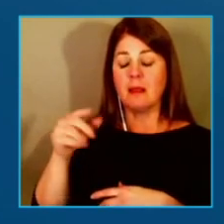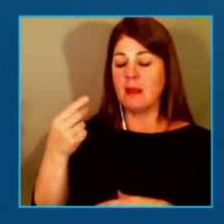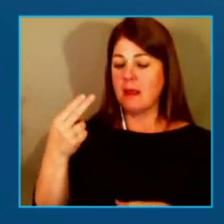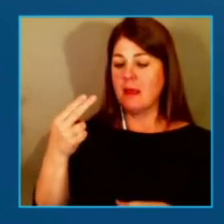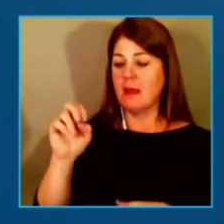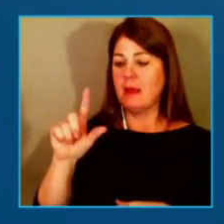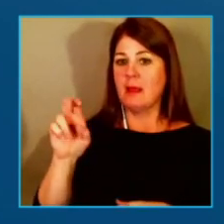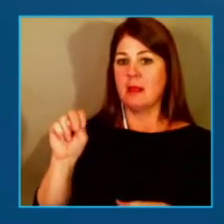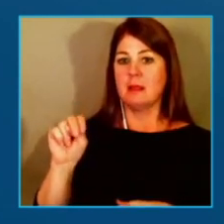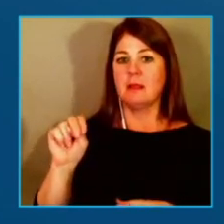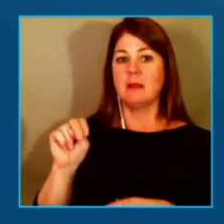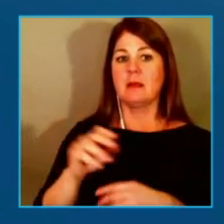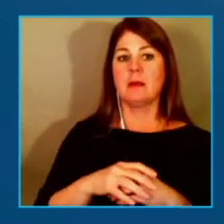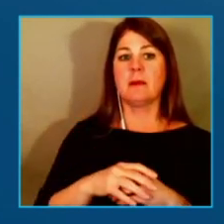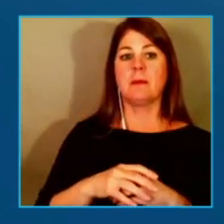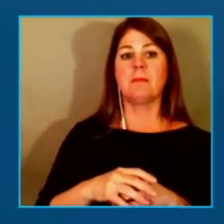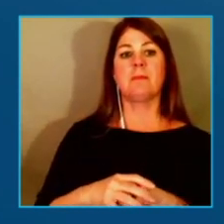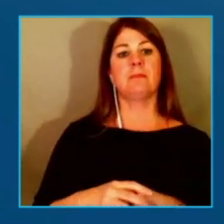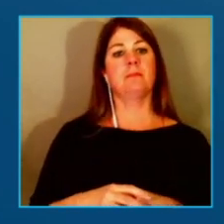Madam Chairman,